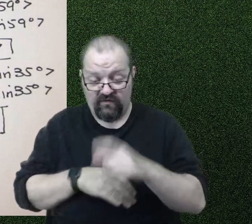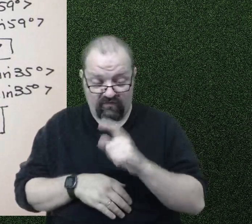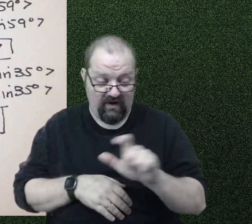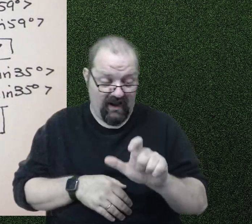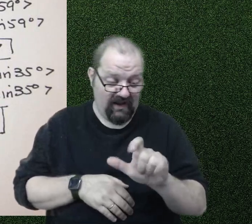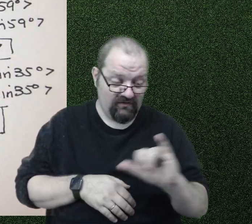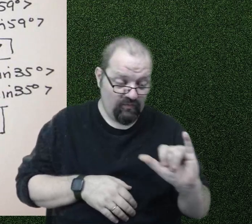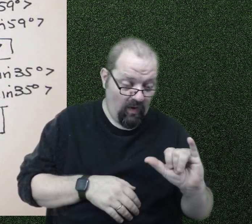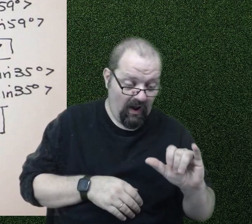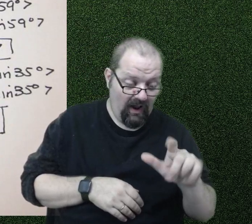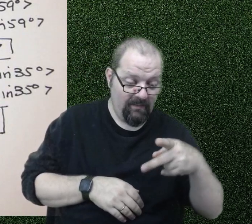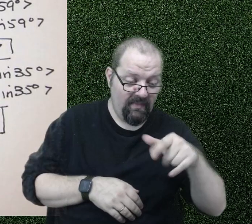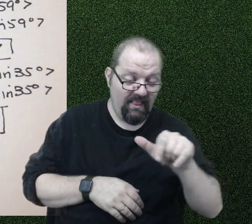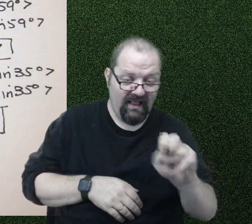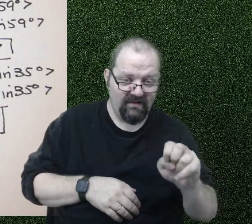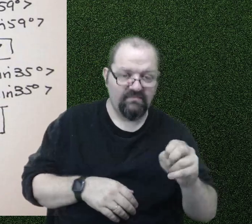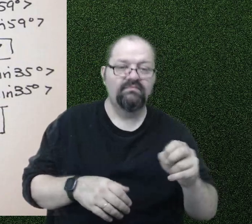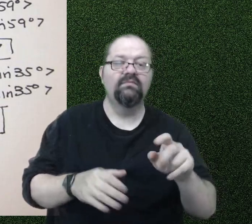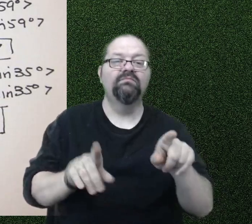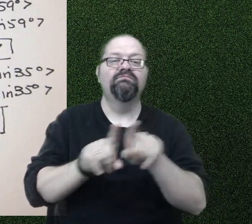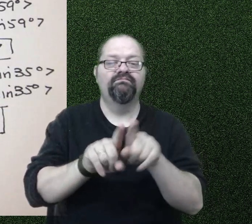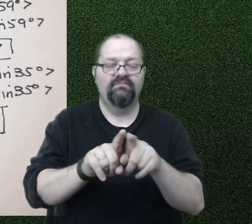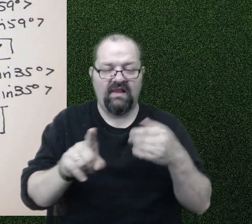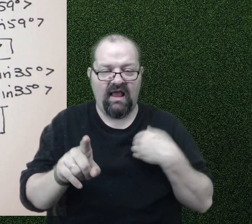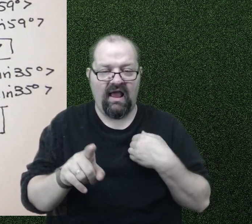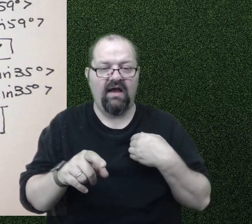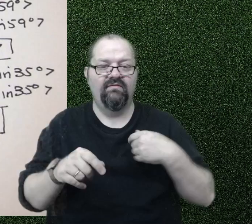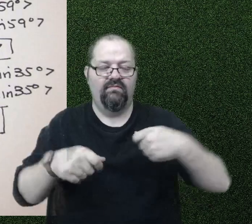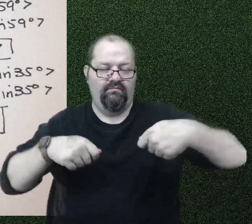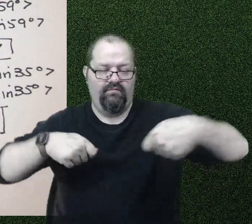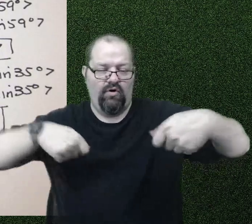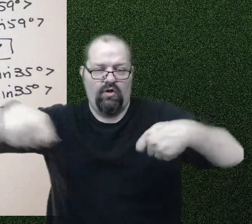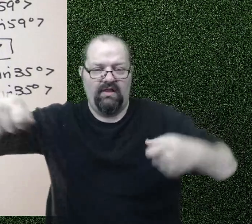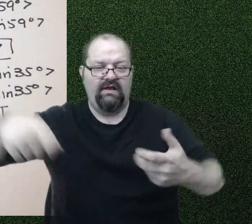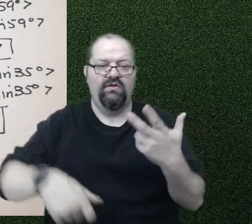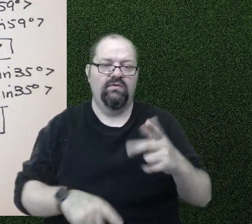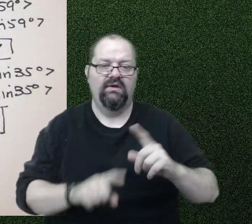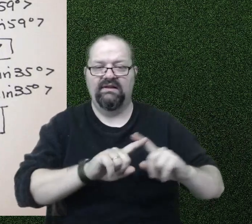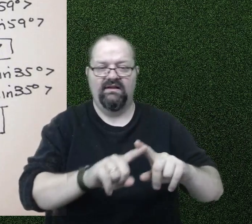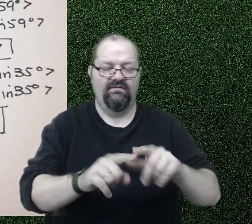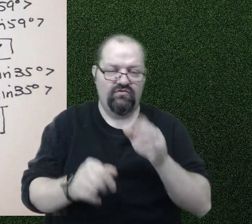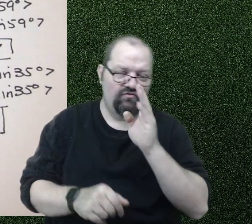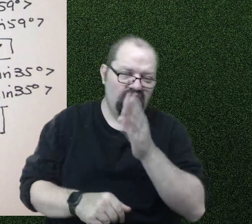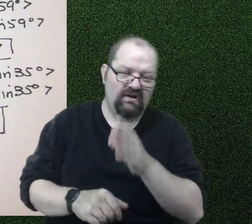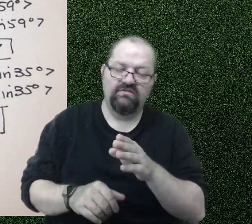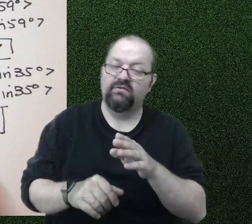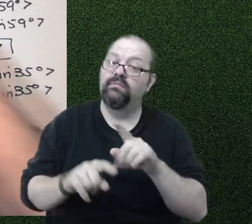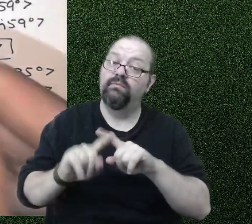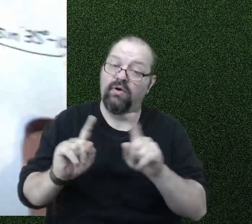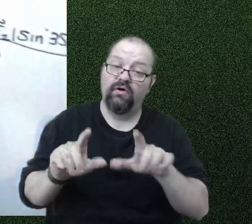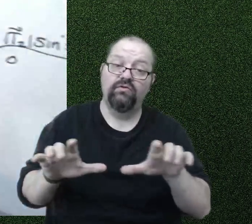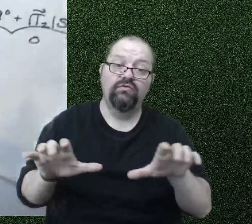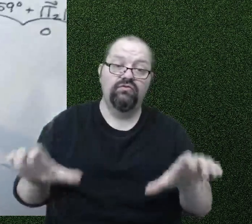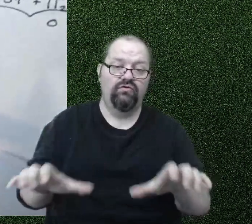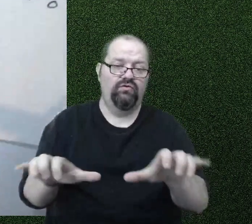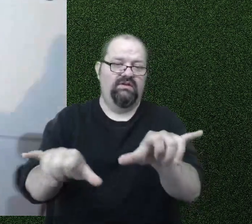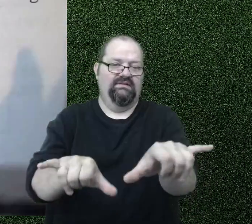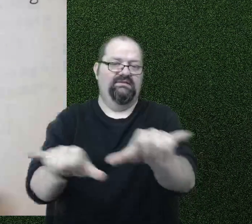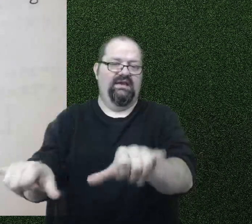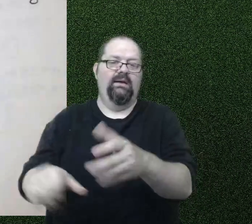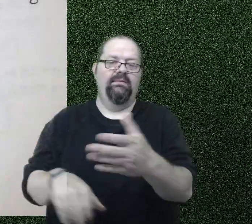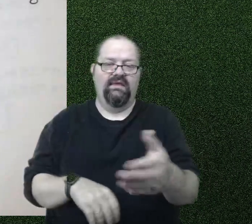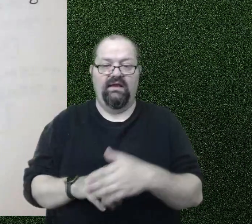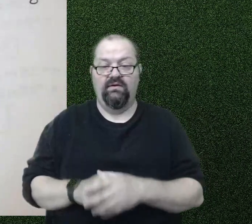plane, you've got forces all pulling in 3 different directions. You're going to do the same thing though. We